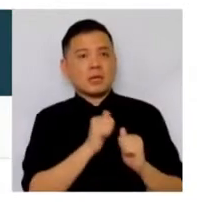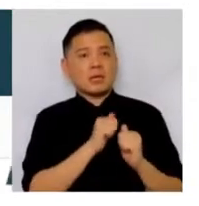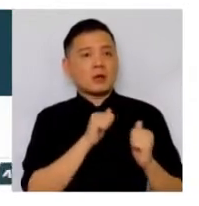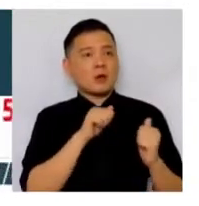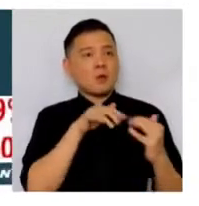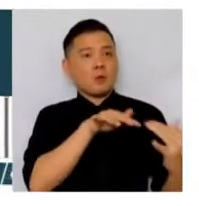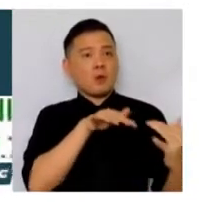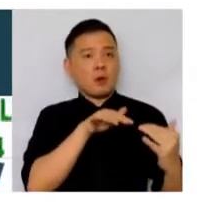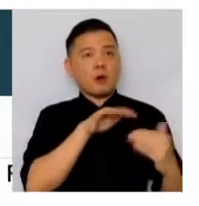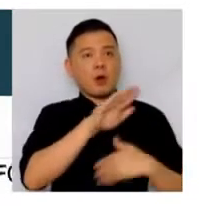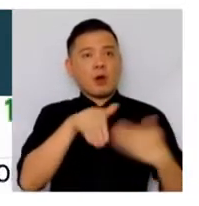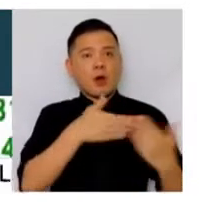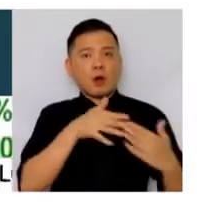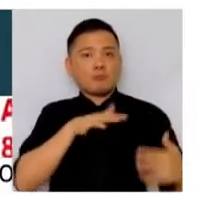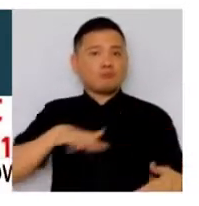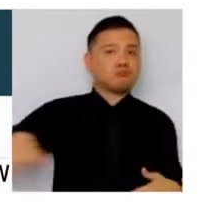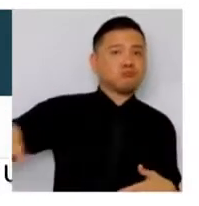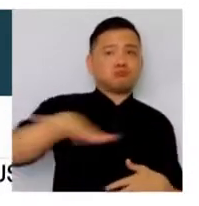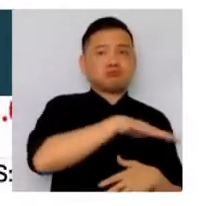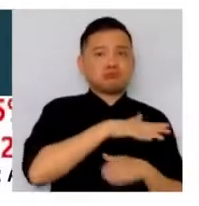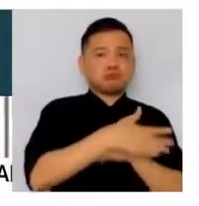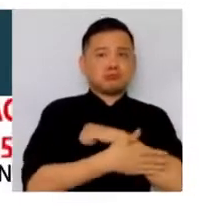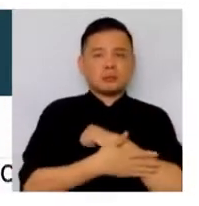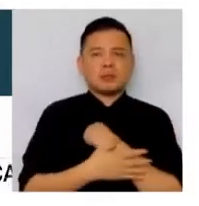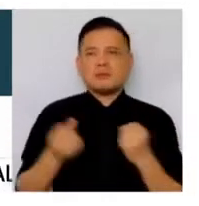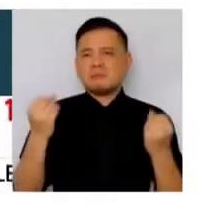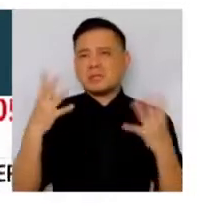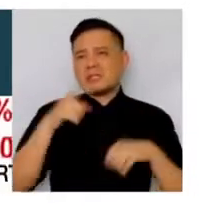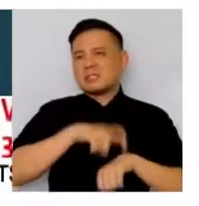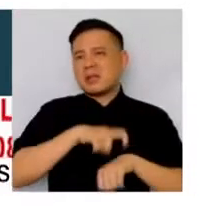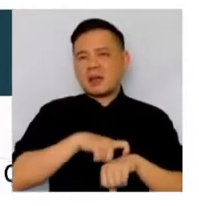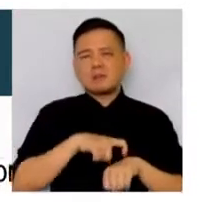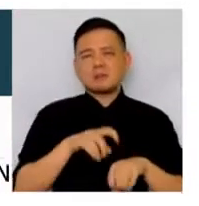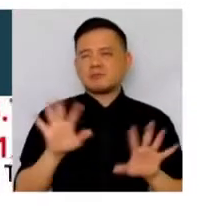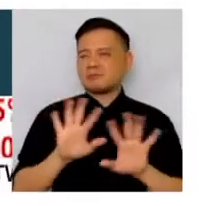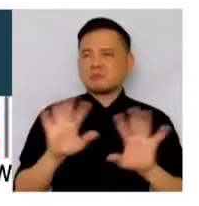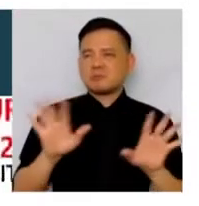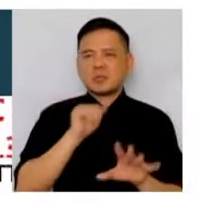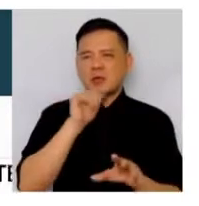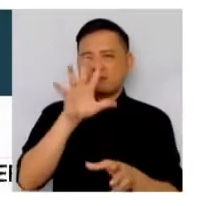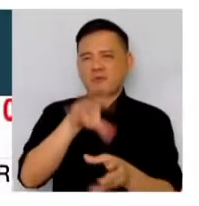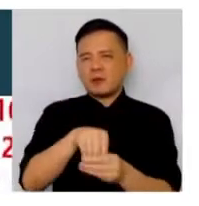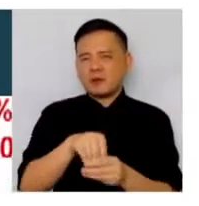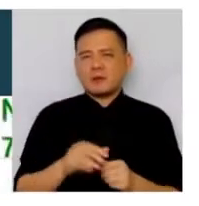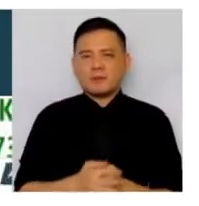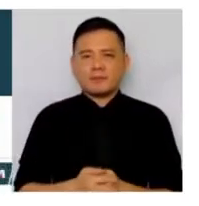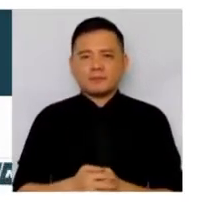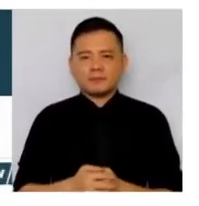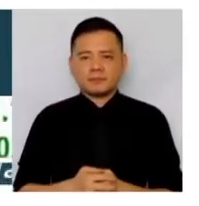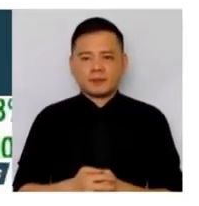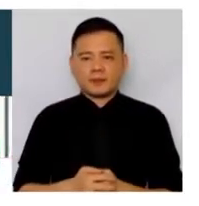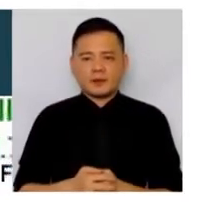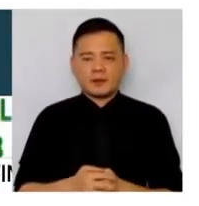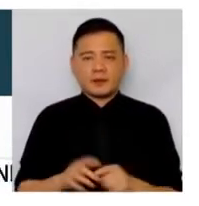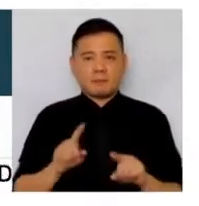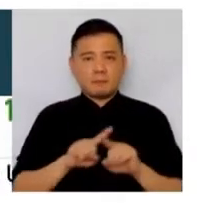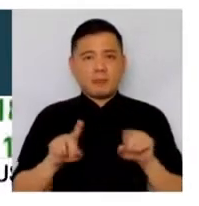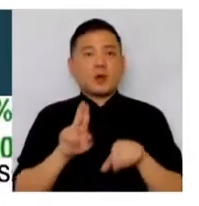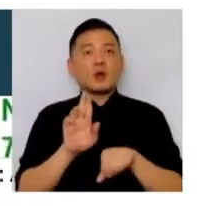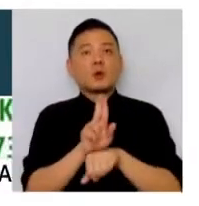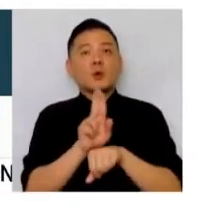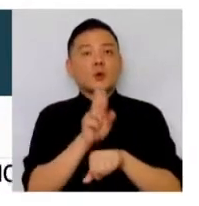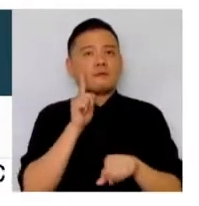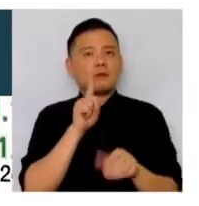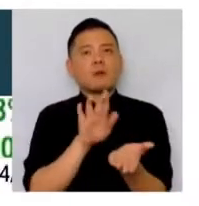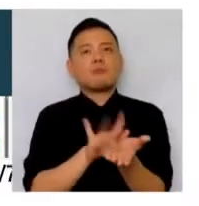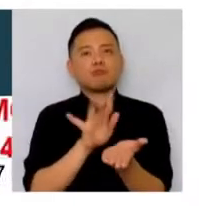like that. Yeah. And, so many times they have declared they're not willing to do that. Mm. But they're using that as a Damocles sword on top